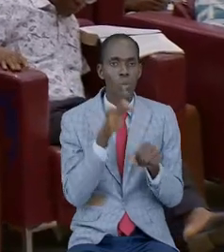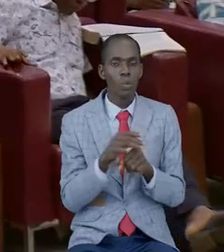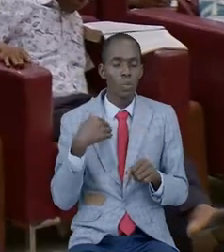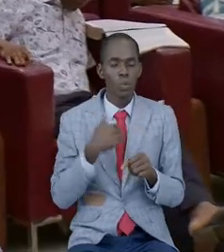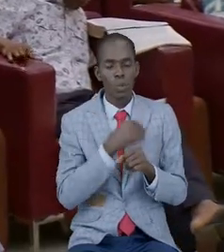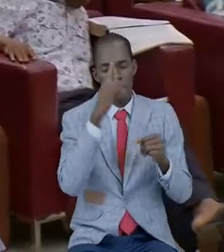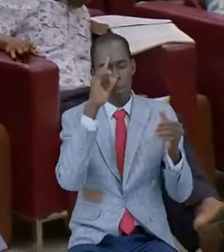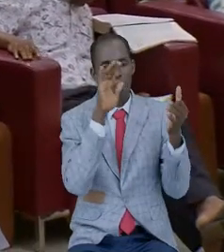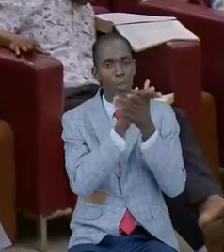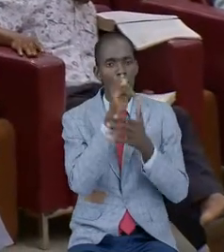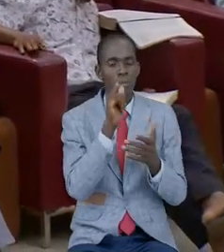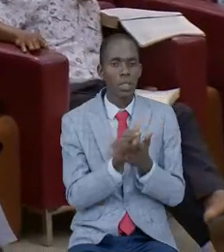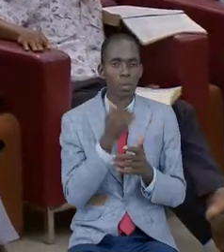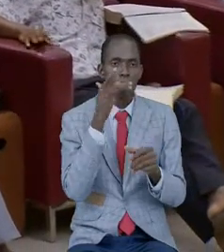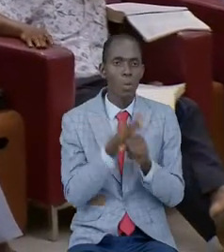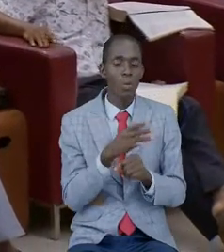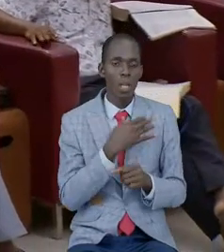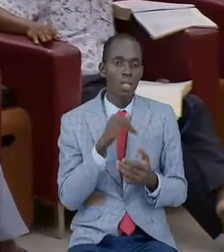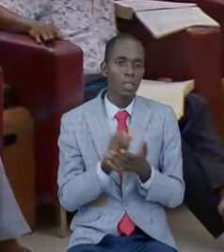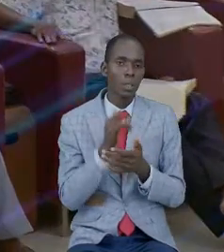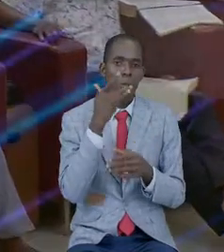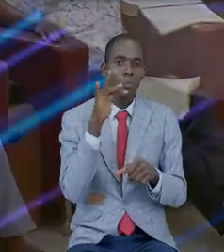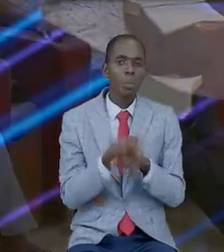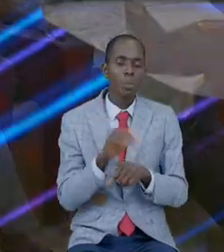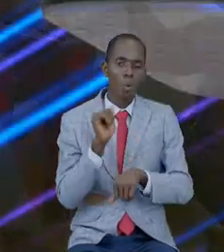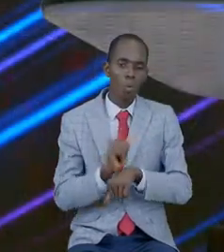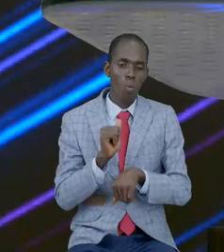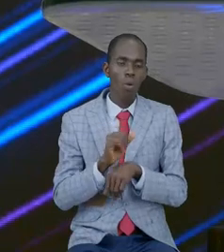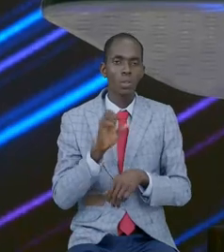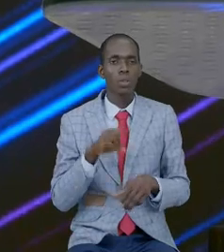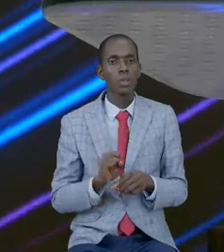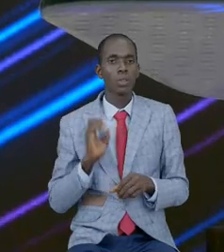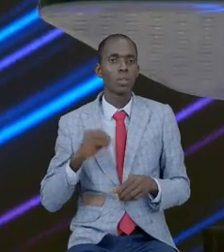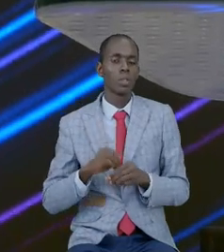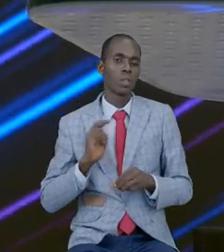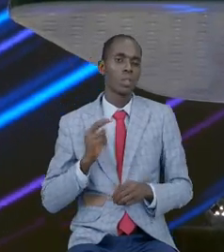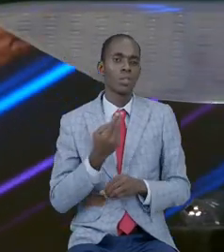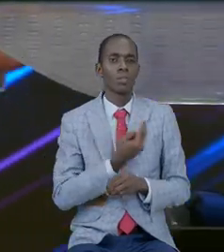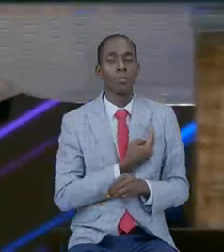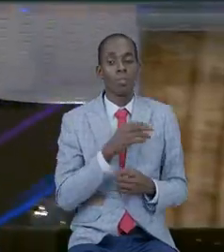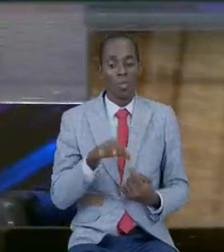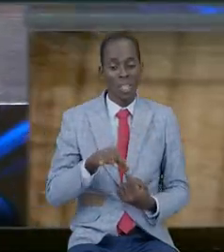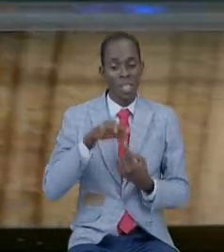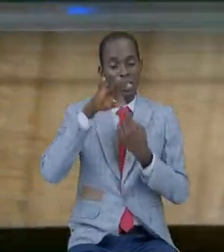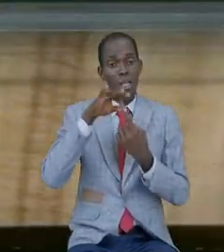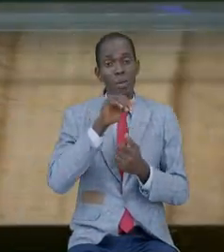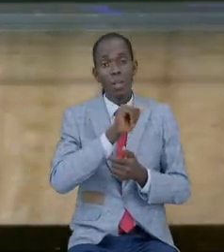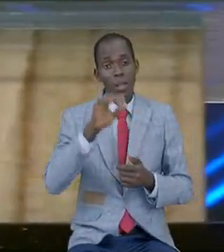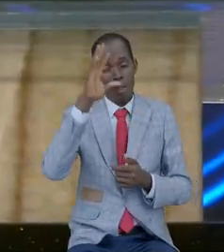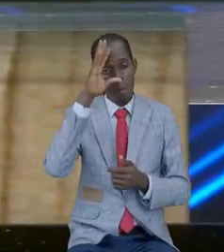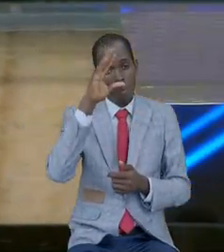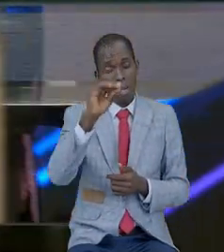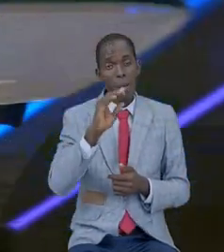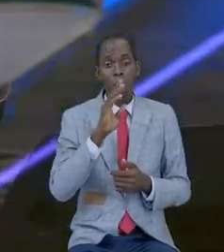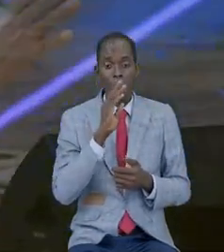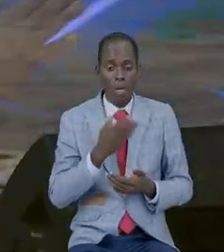the promise and that promise works in us accept him man be born